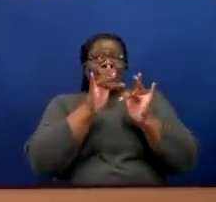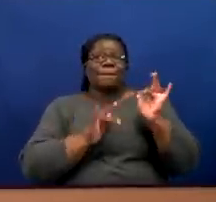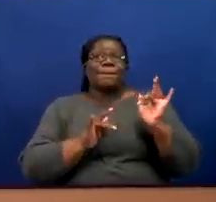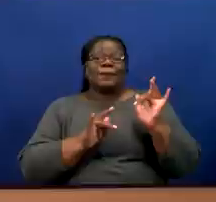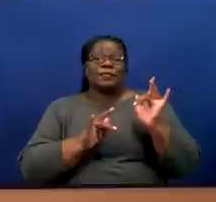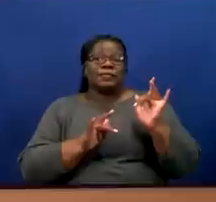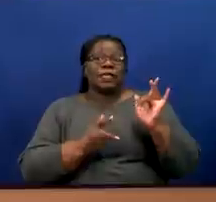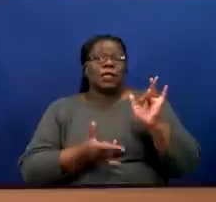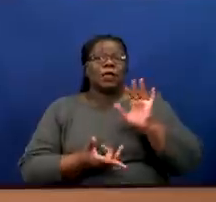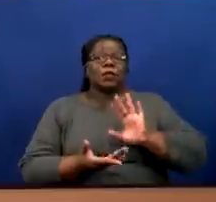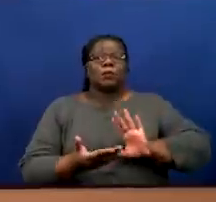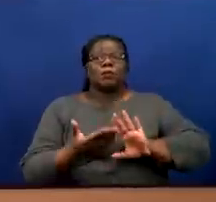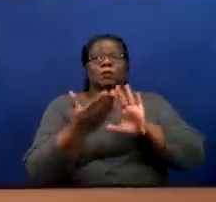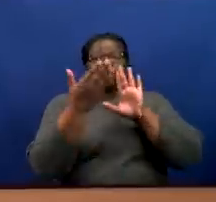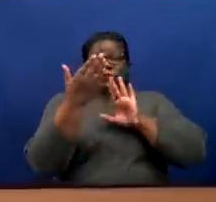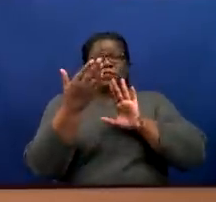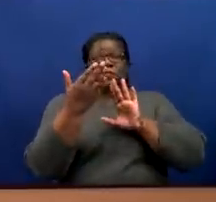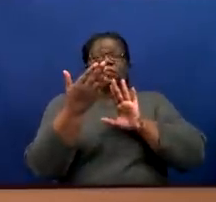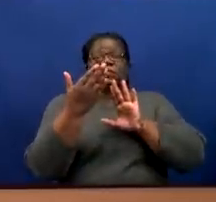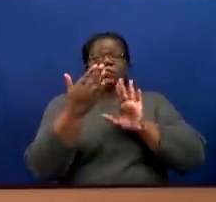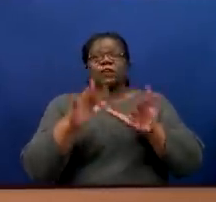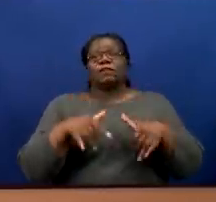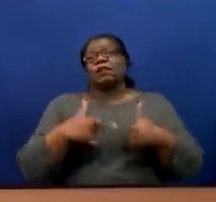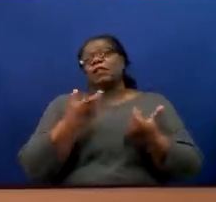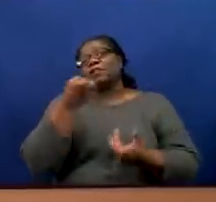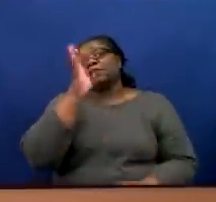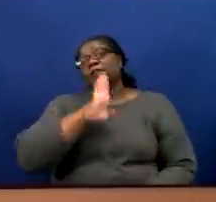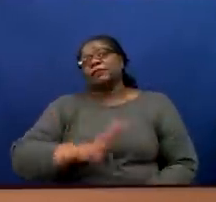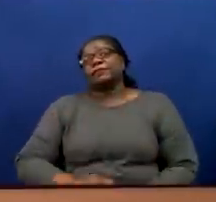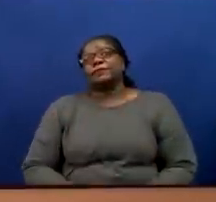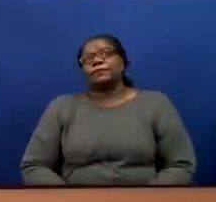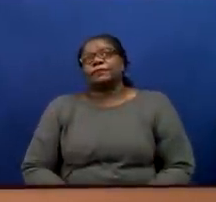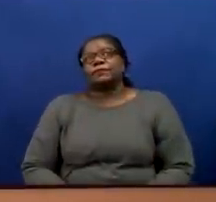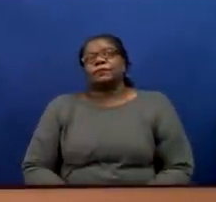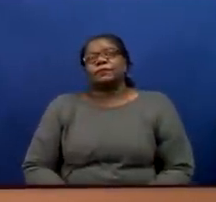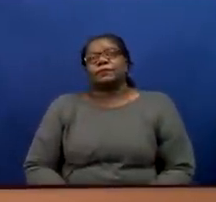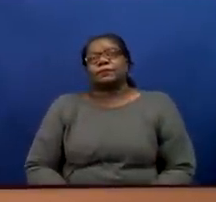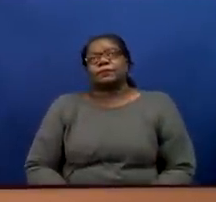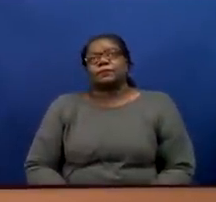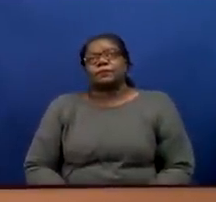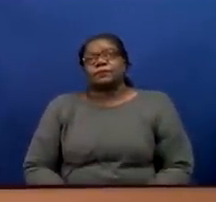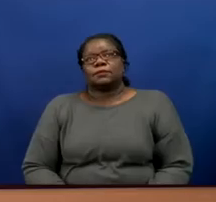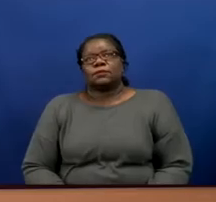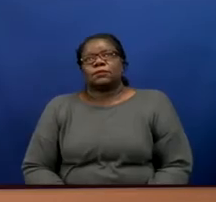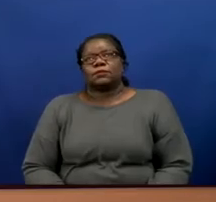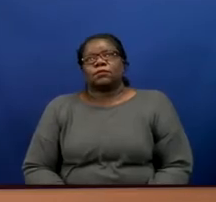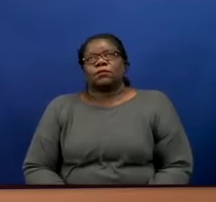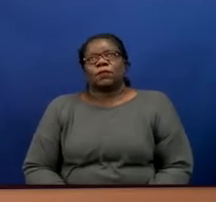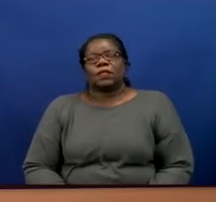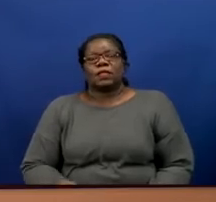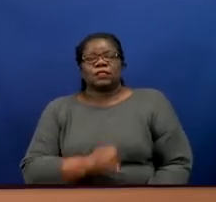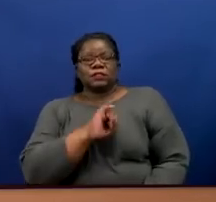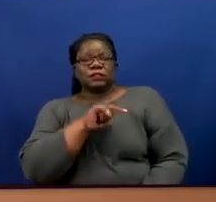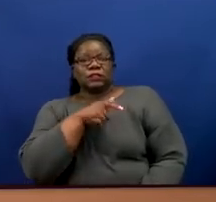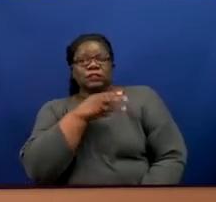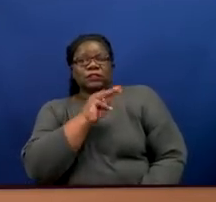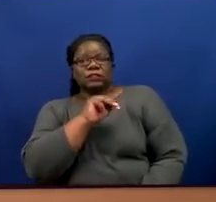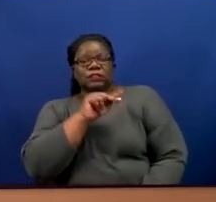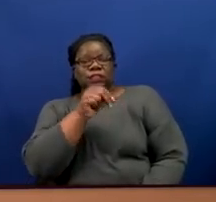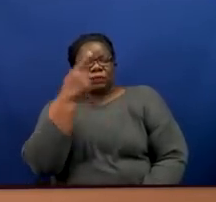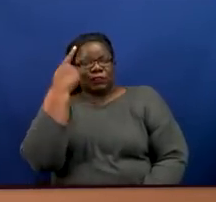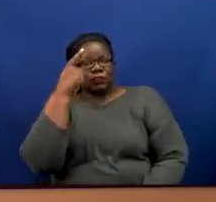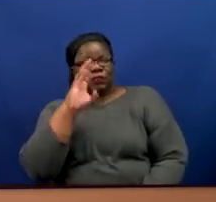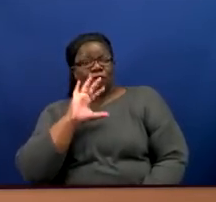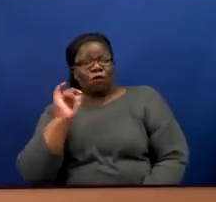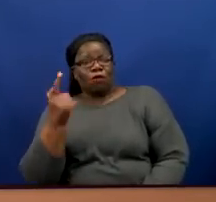the presence of the living God. And so Solomon told all of the leaders, all of the people, let's